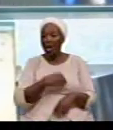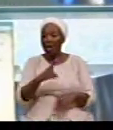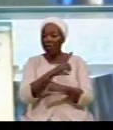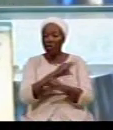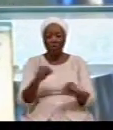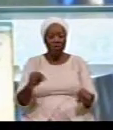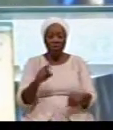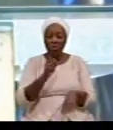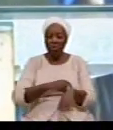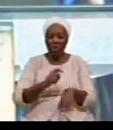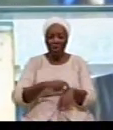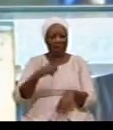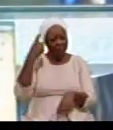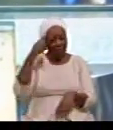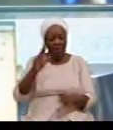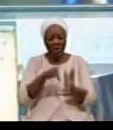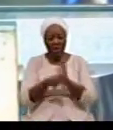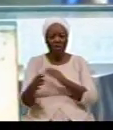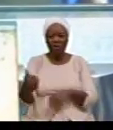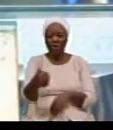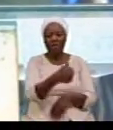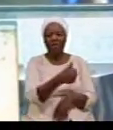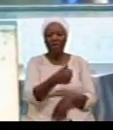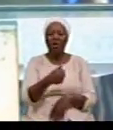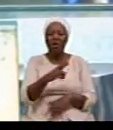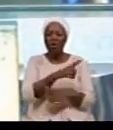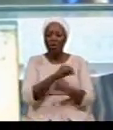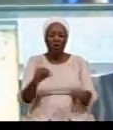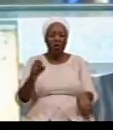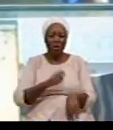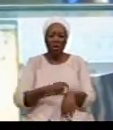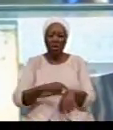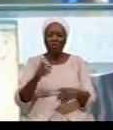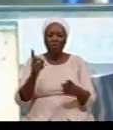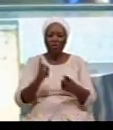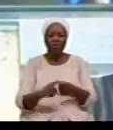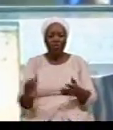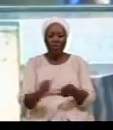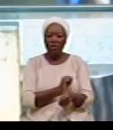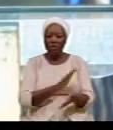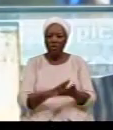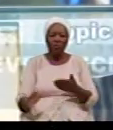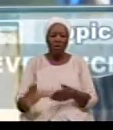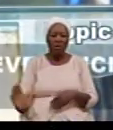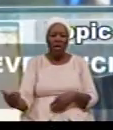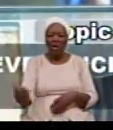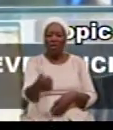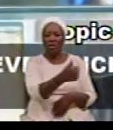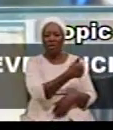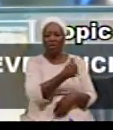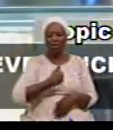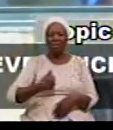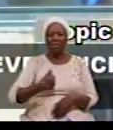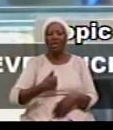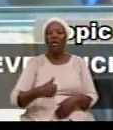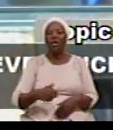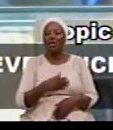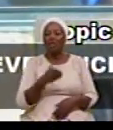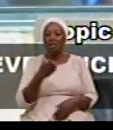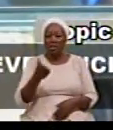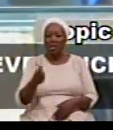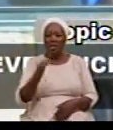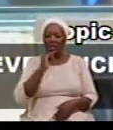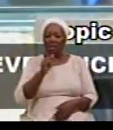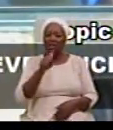for suicide. There's no allowance for destroying ourselves. There is